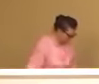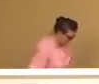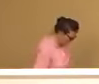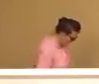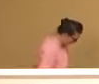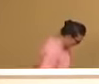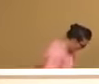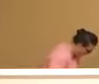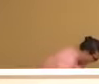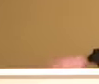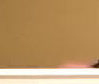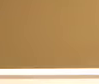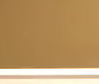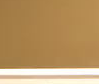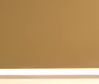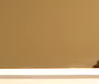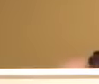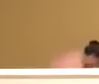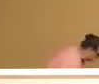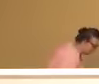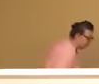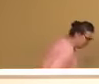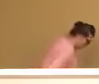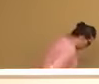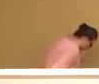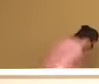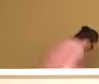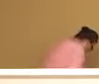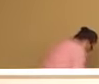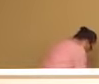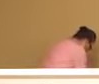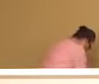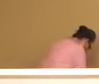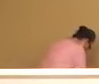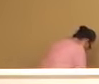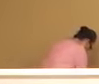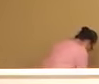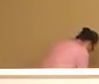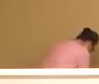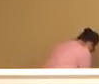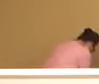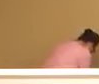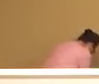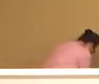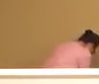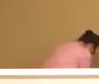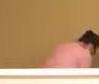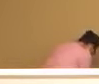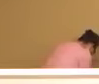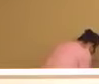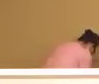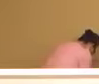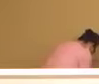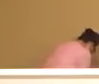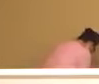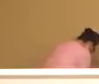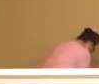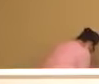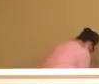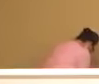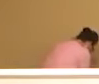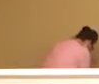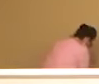real, real, real cheap. People that I have lots and lots of confidence in that have held on to this for years and years, some 25,